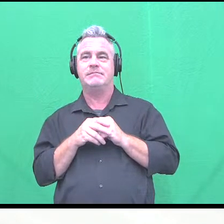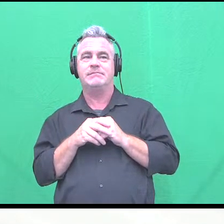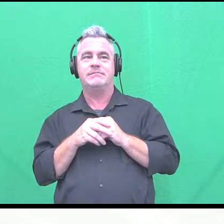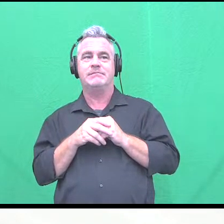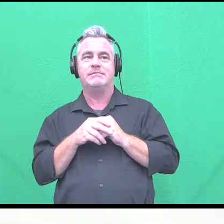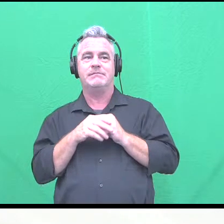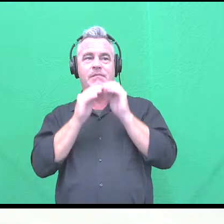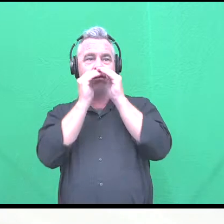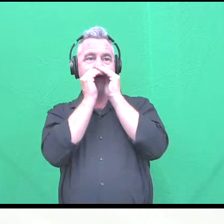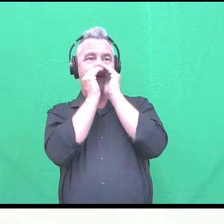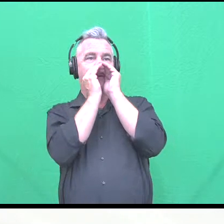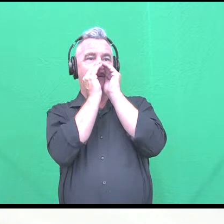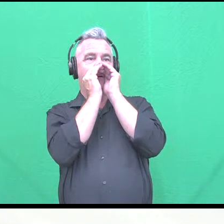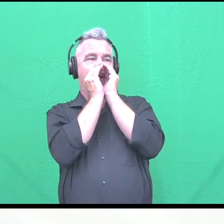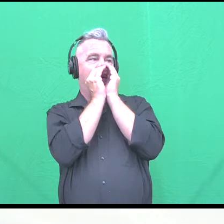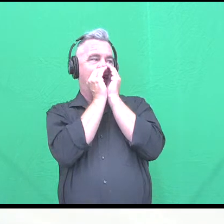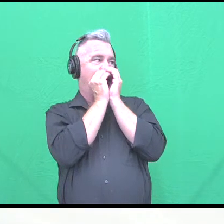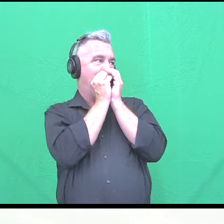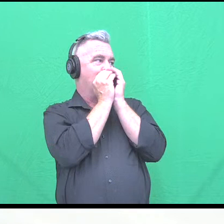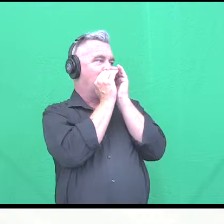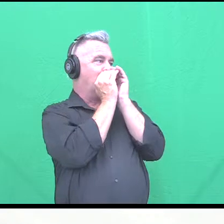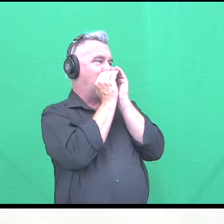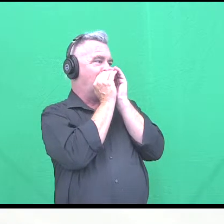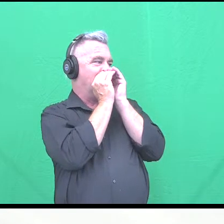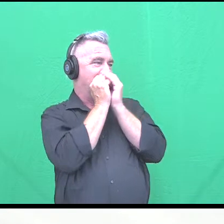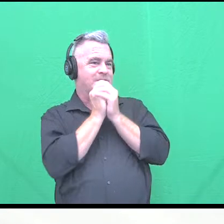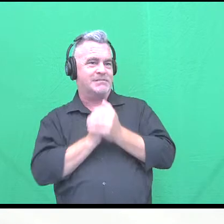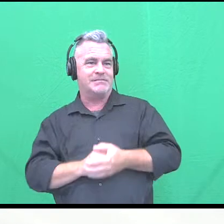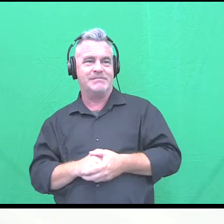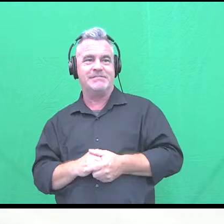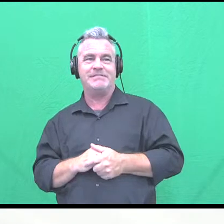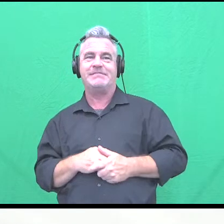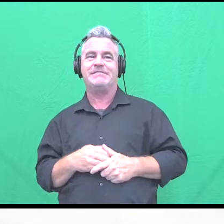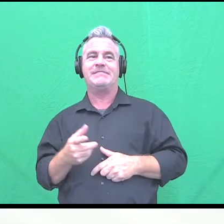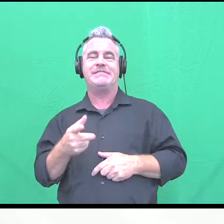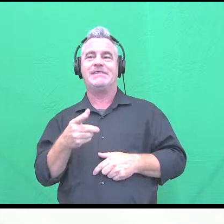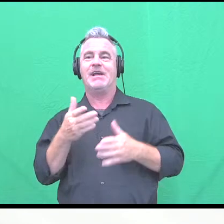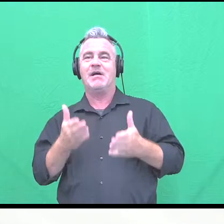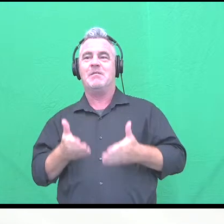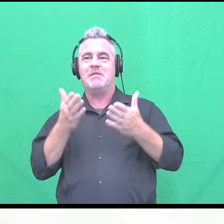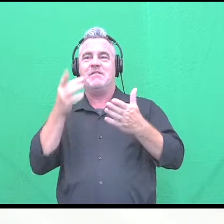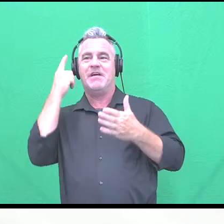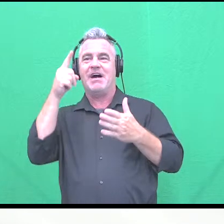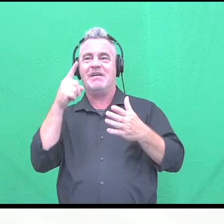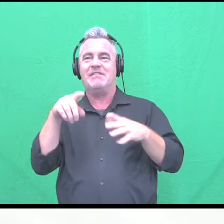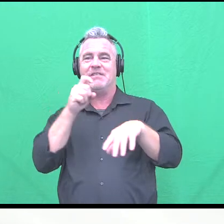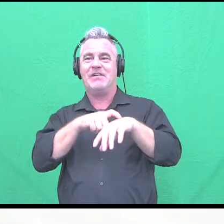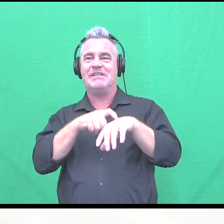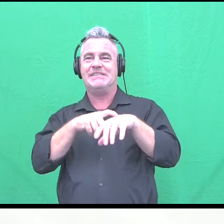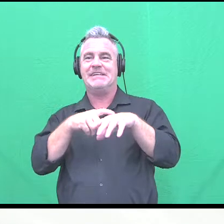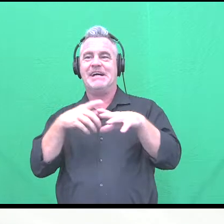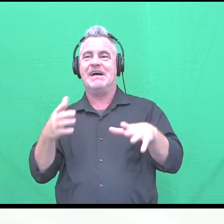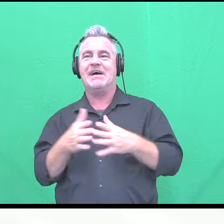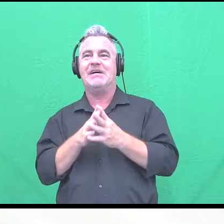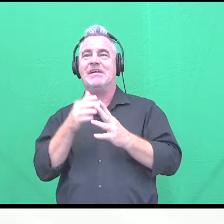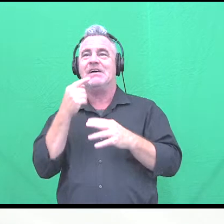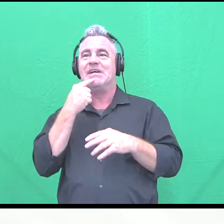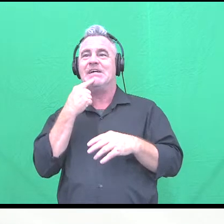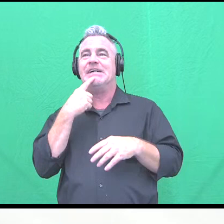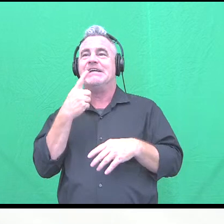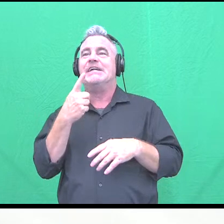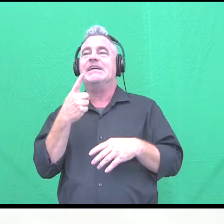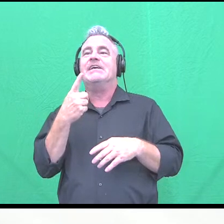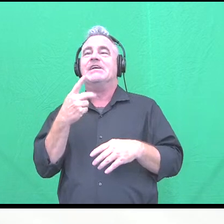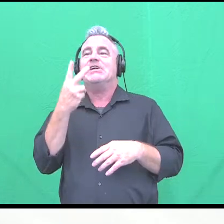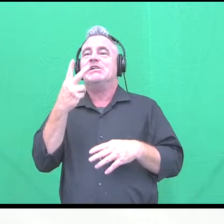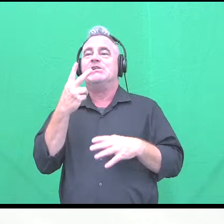No, whatever. Okay, number 1 is provide for timely information, appropriate input, and strategic two-way